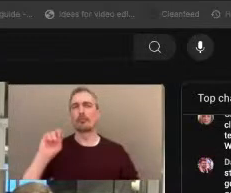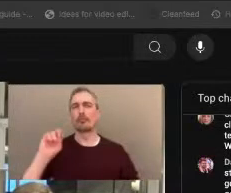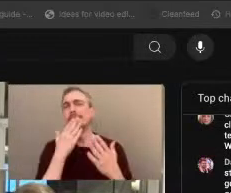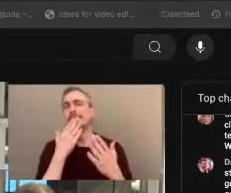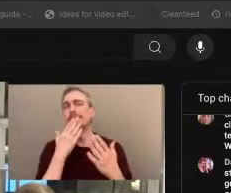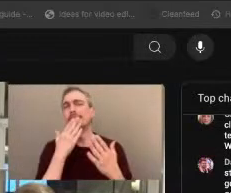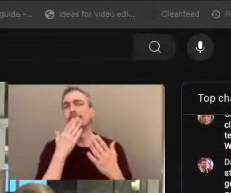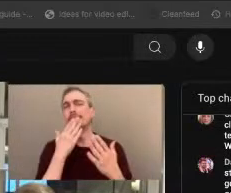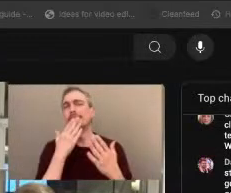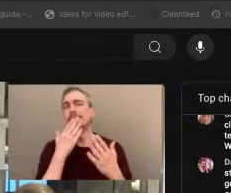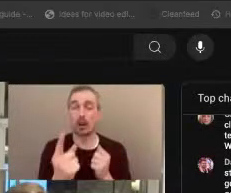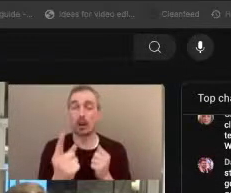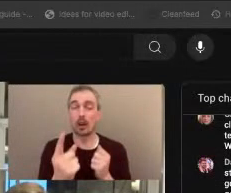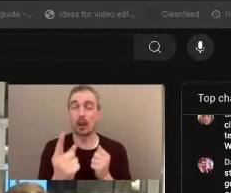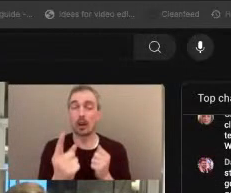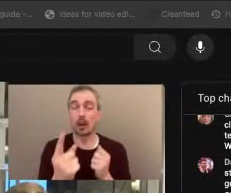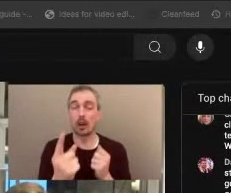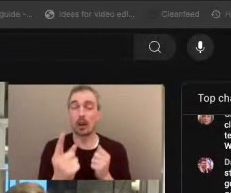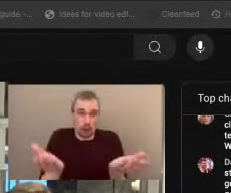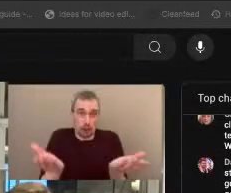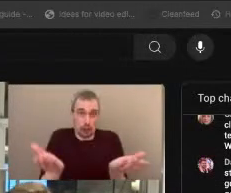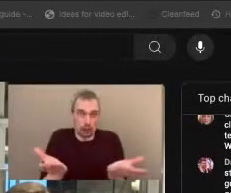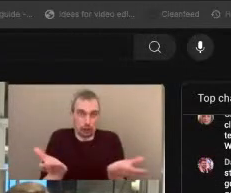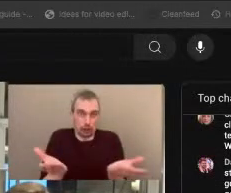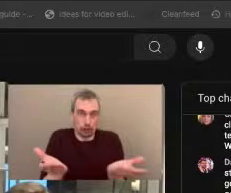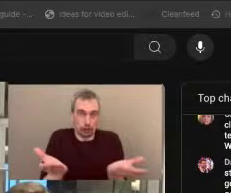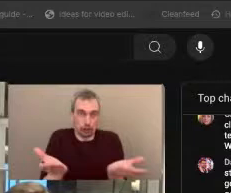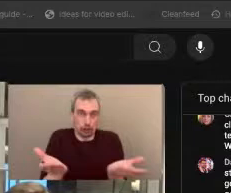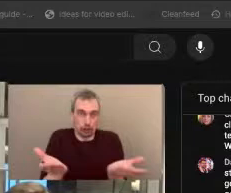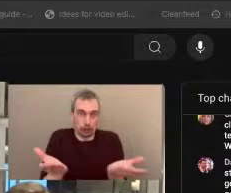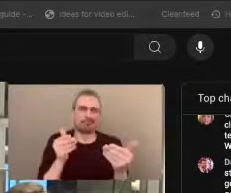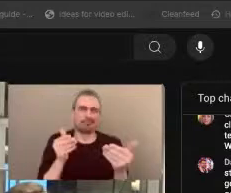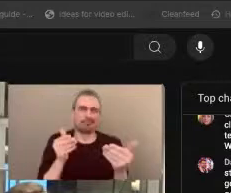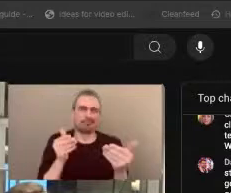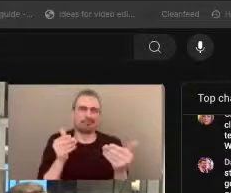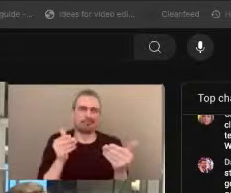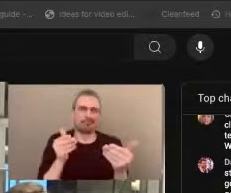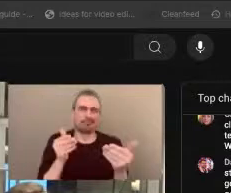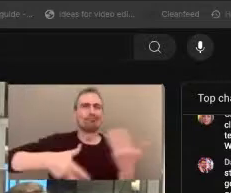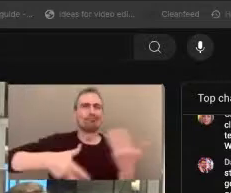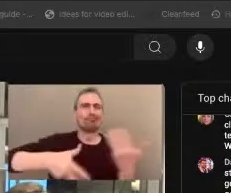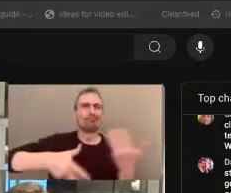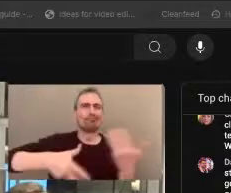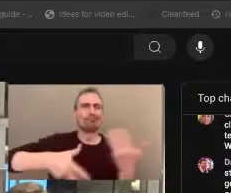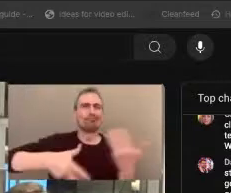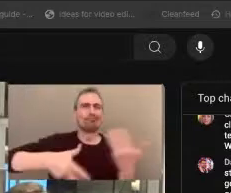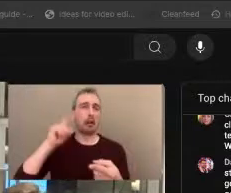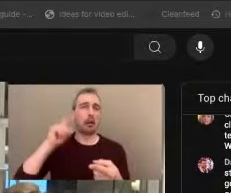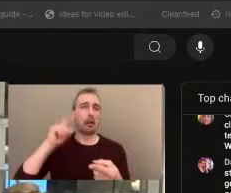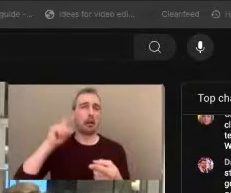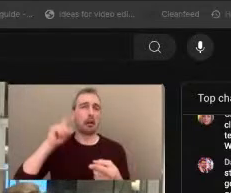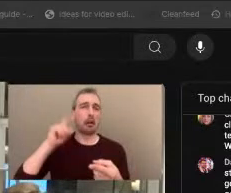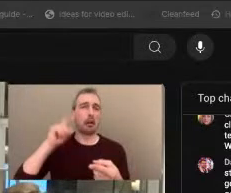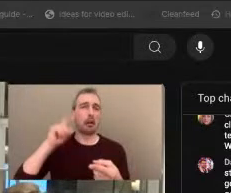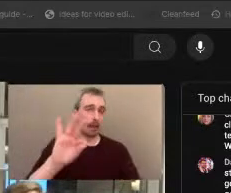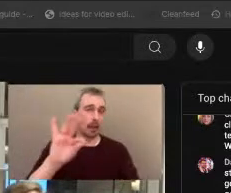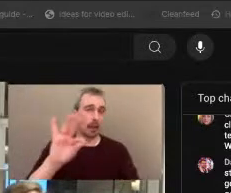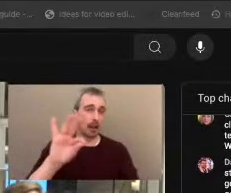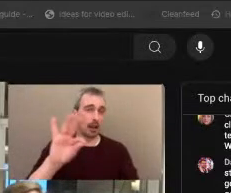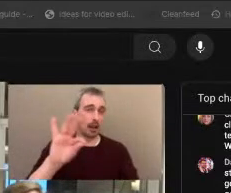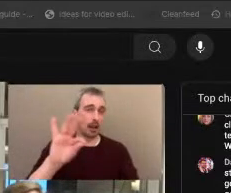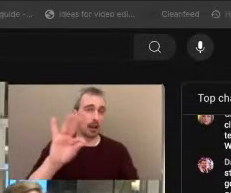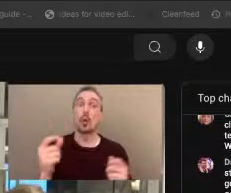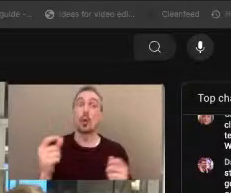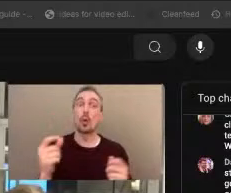out. We've got the space till 9-ish, so hang out, visit. Everybody on the live stream, thanks again for joining. See you next time. Oh,